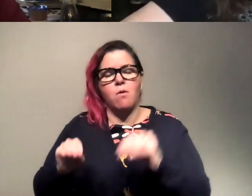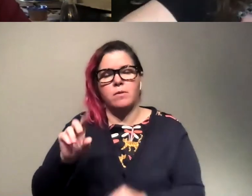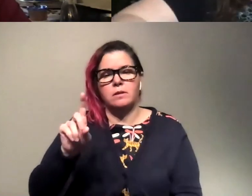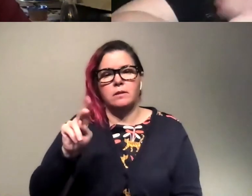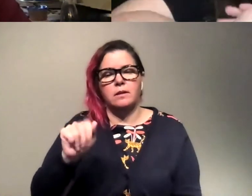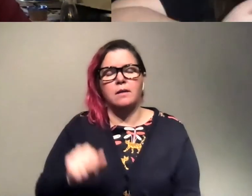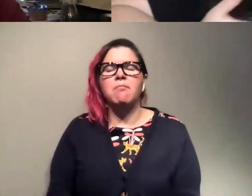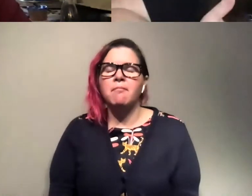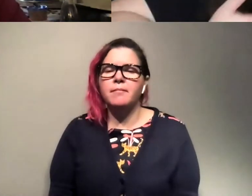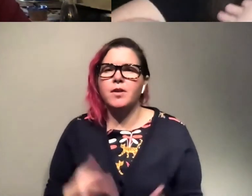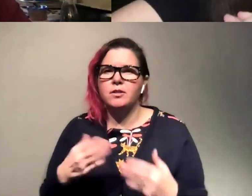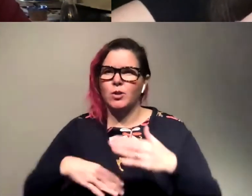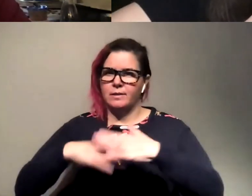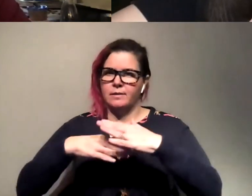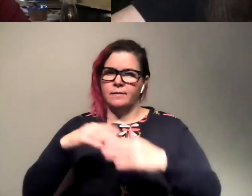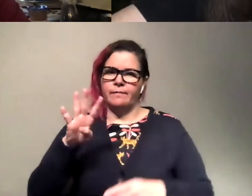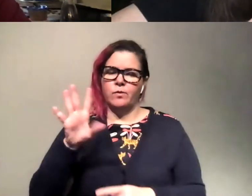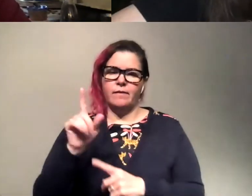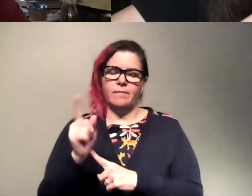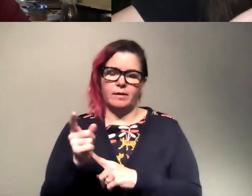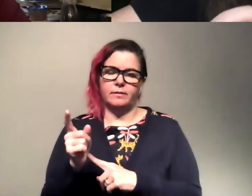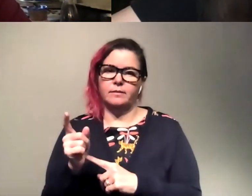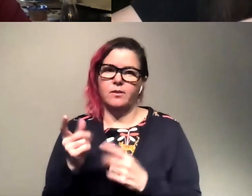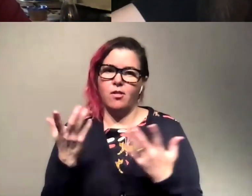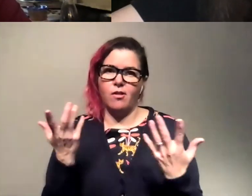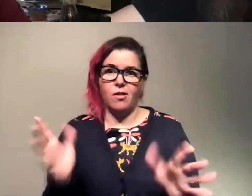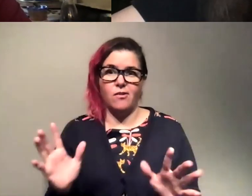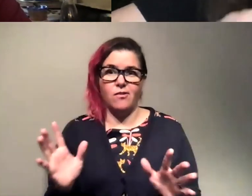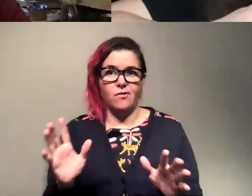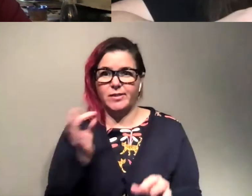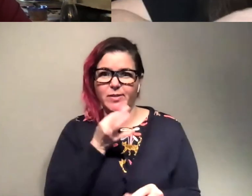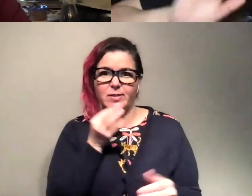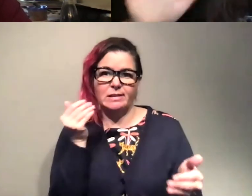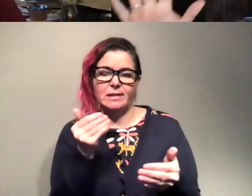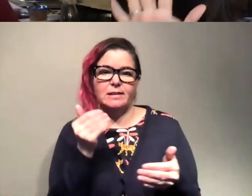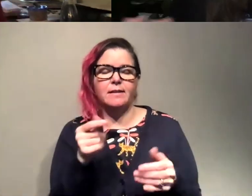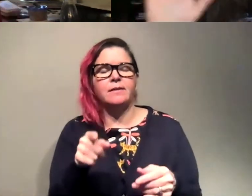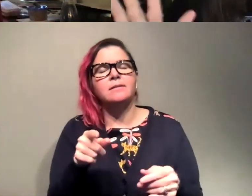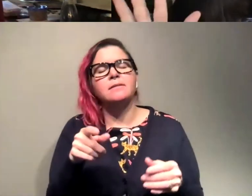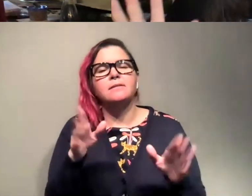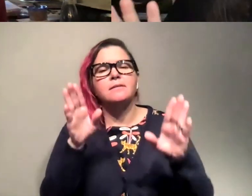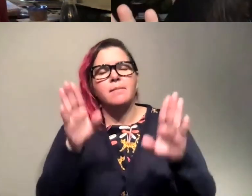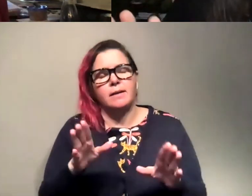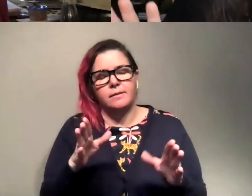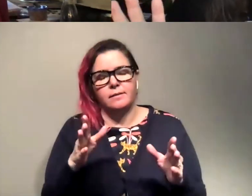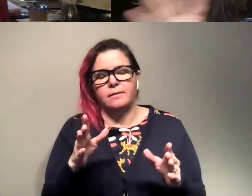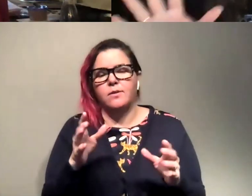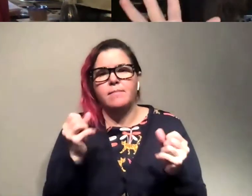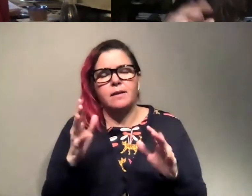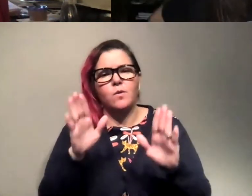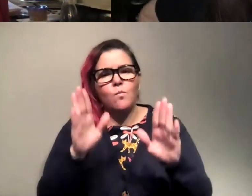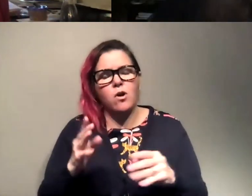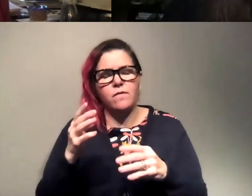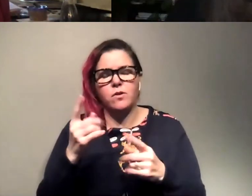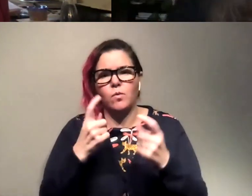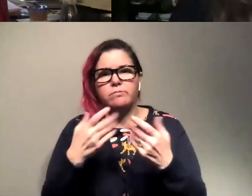Awesome. Well, we try to keep these sessions to be about 45 minutes, and we are coming up to that right now. This has been so awesome. We've had so many wonderful questions. Thank you